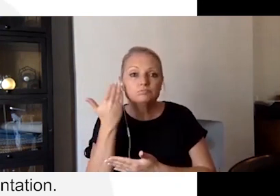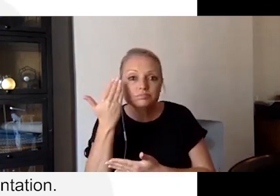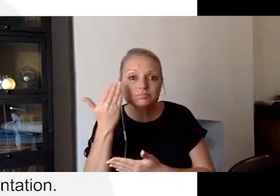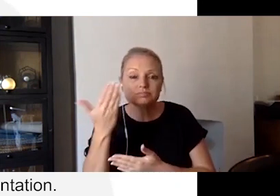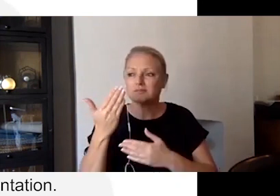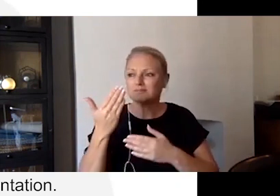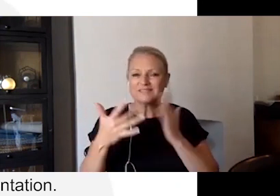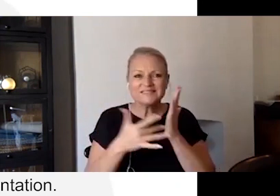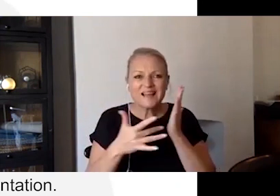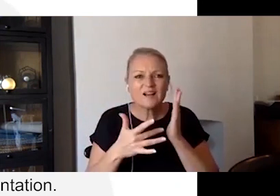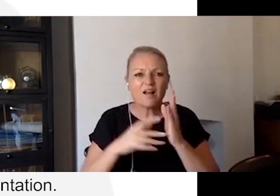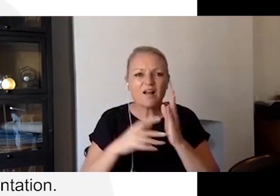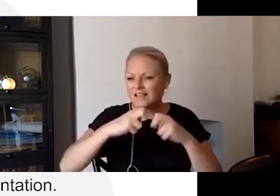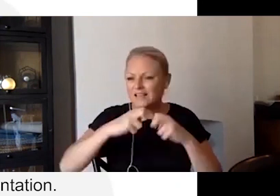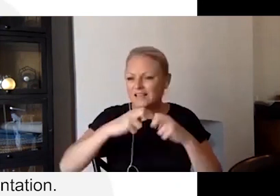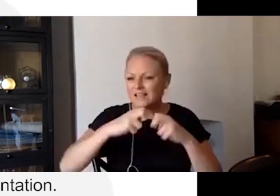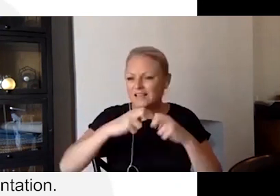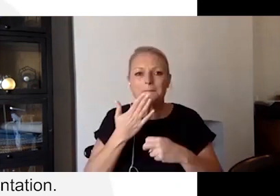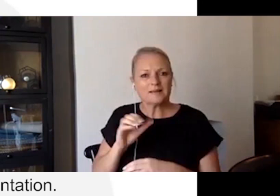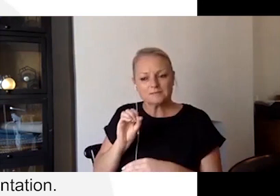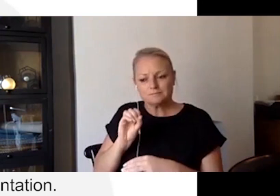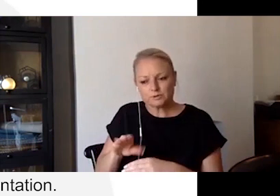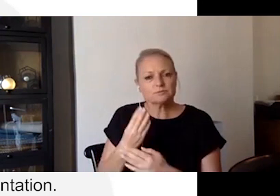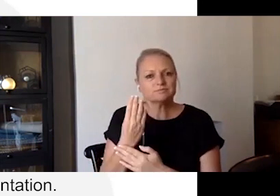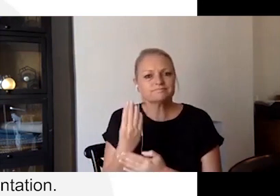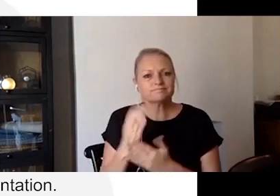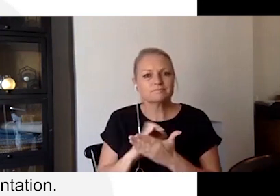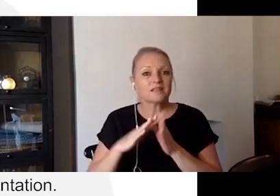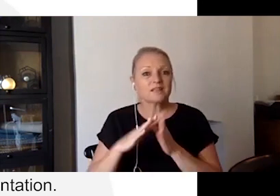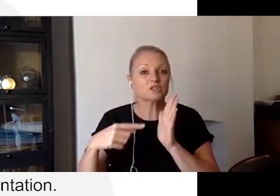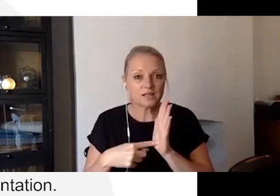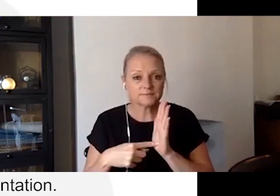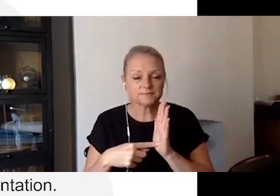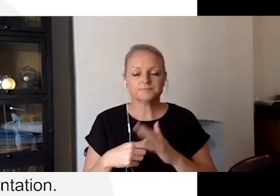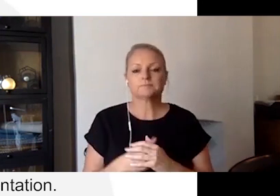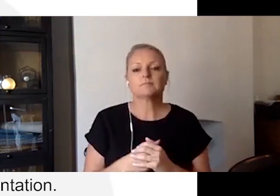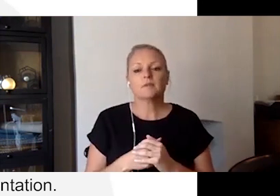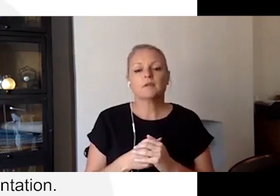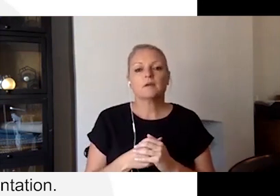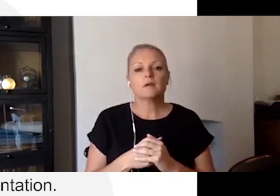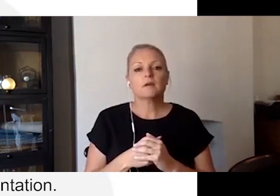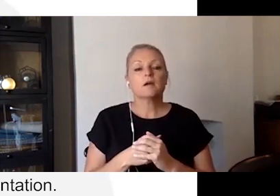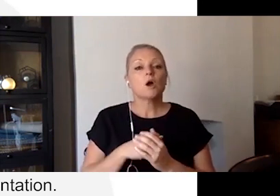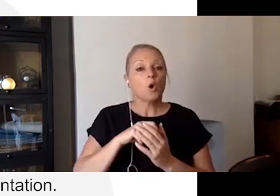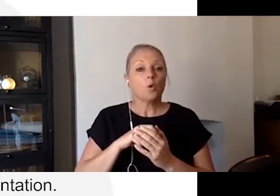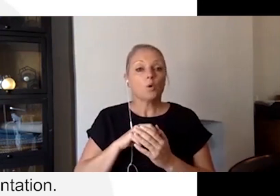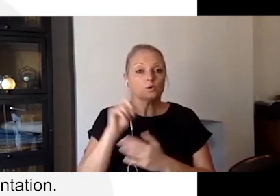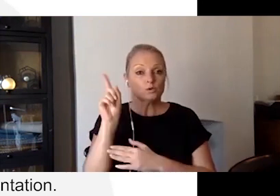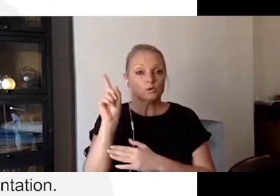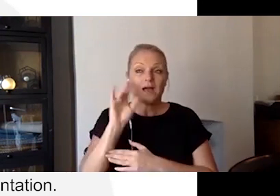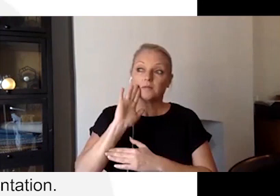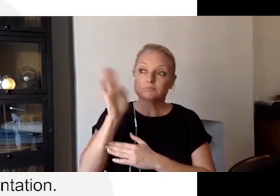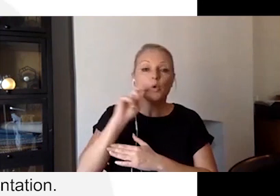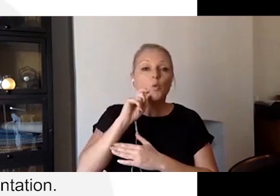just send us a quick email, someone is checking our inbox. A recording of today's webinar will be available and we will send